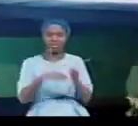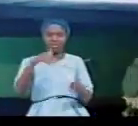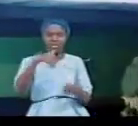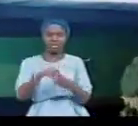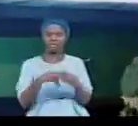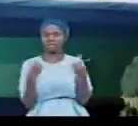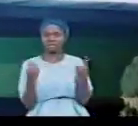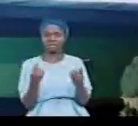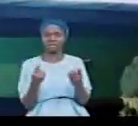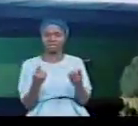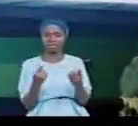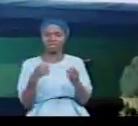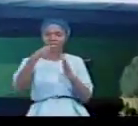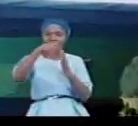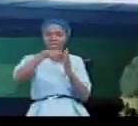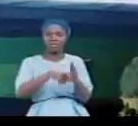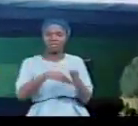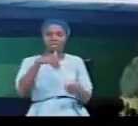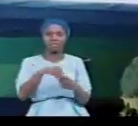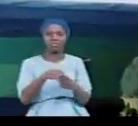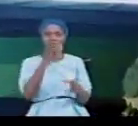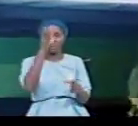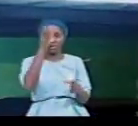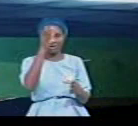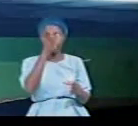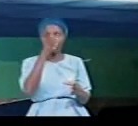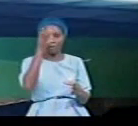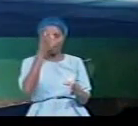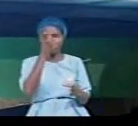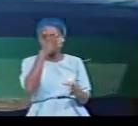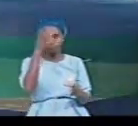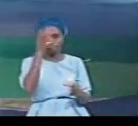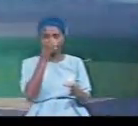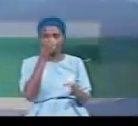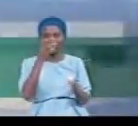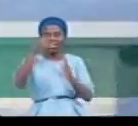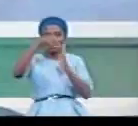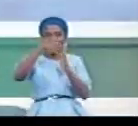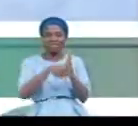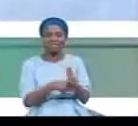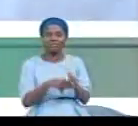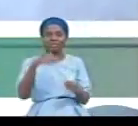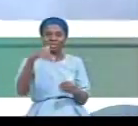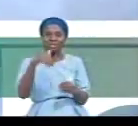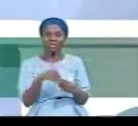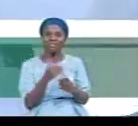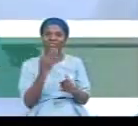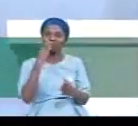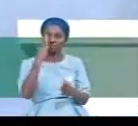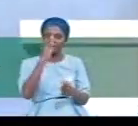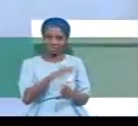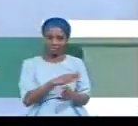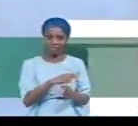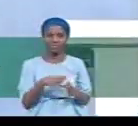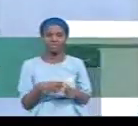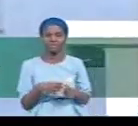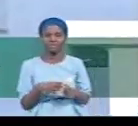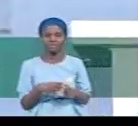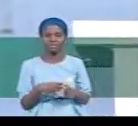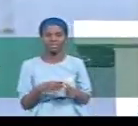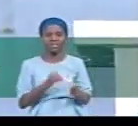sophistication in occultism, sophistication in evil, in